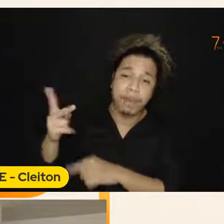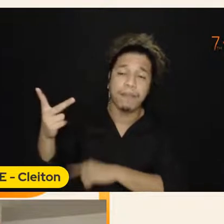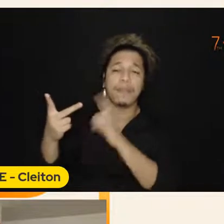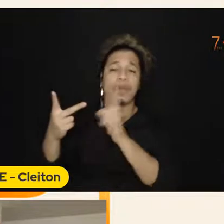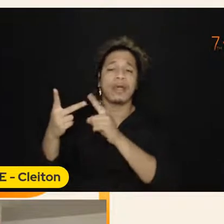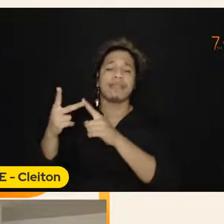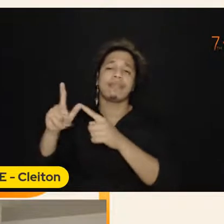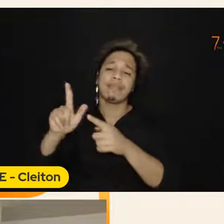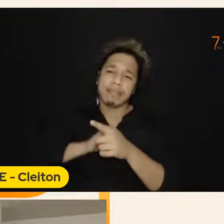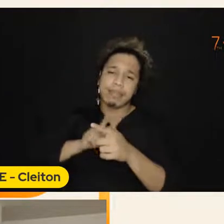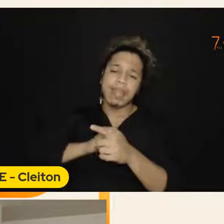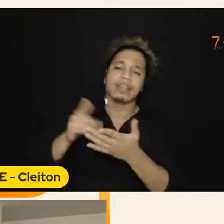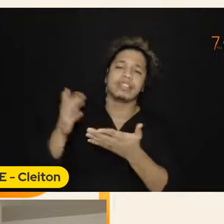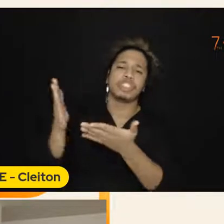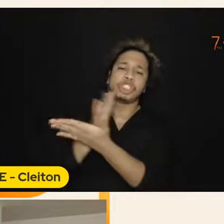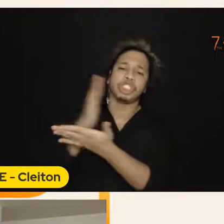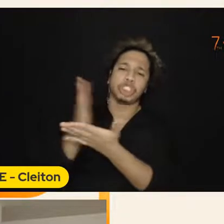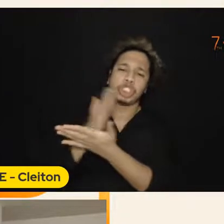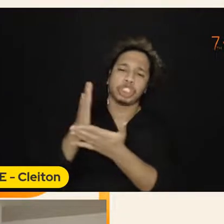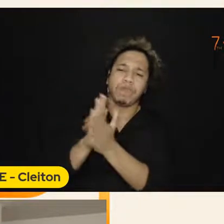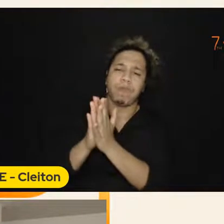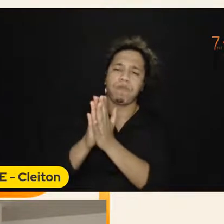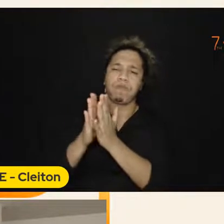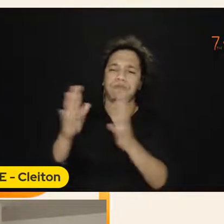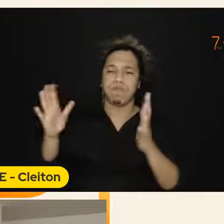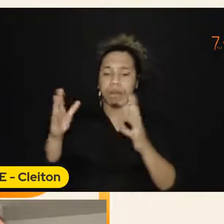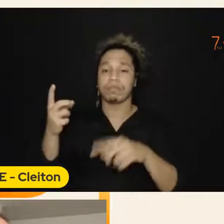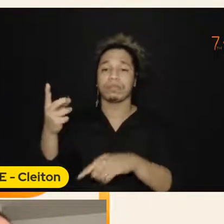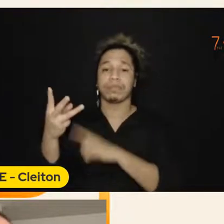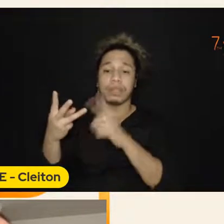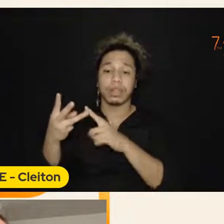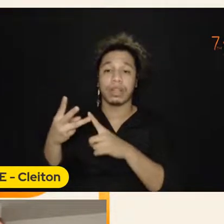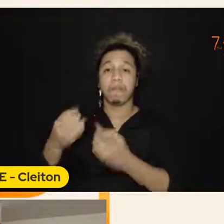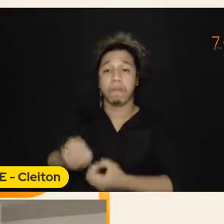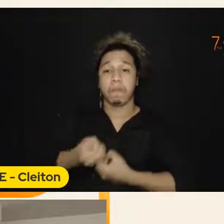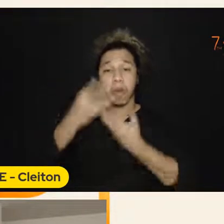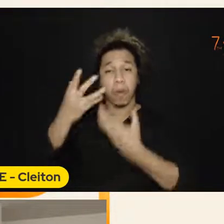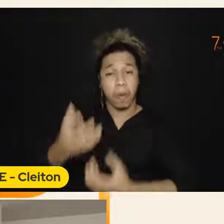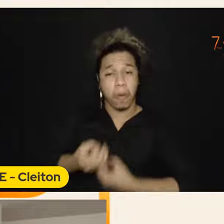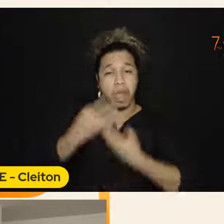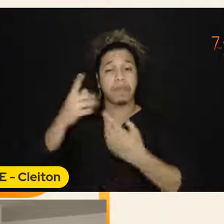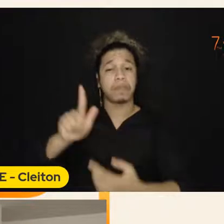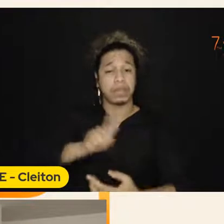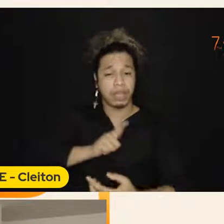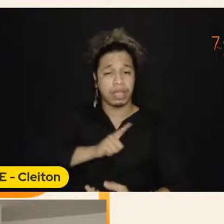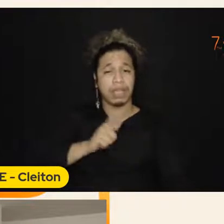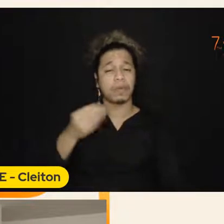have short stories, you have poems, and I've been trying to use those.